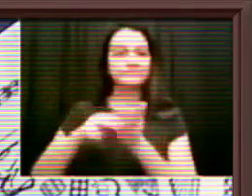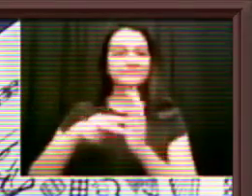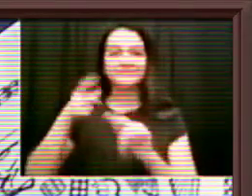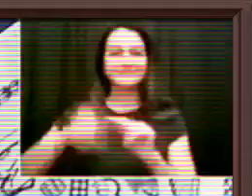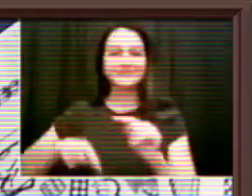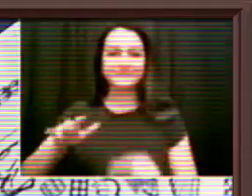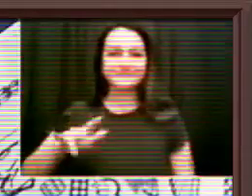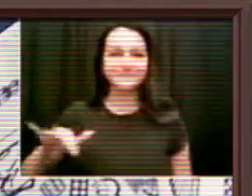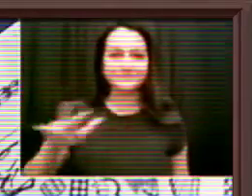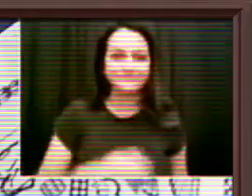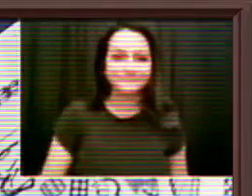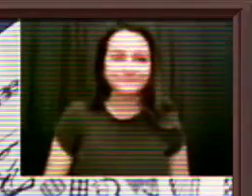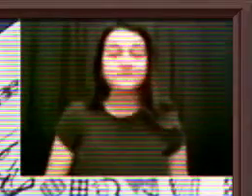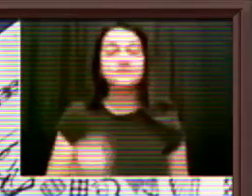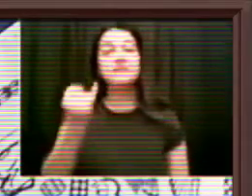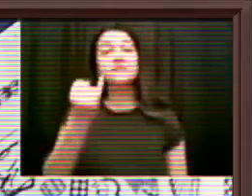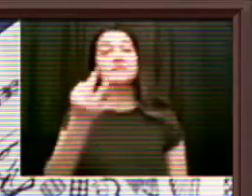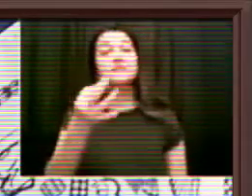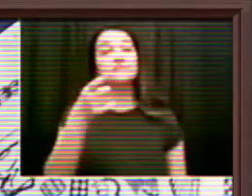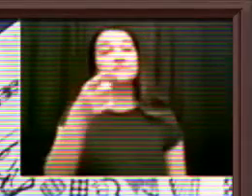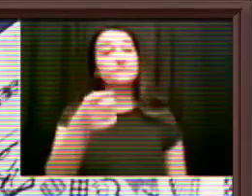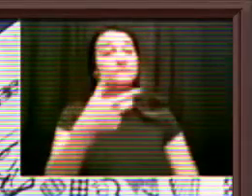It's a crime.